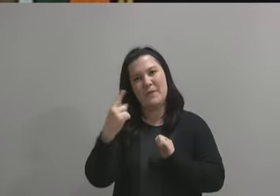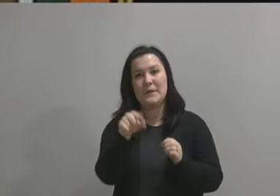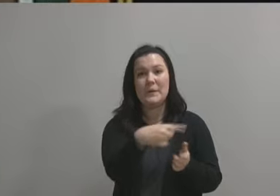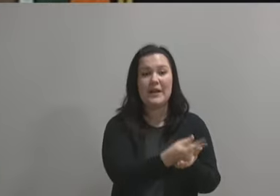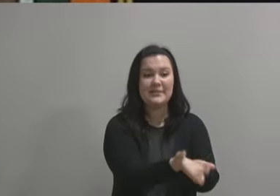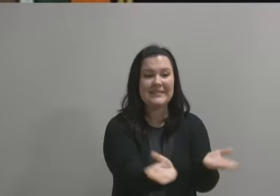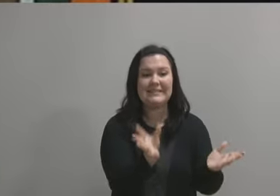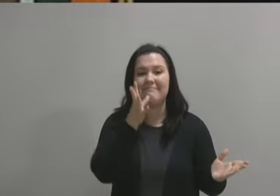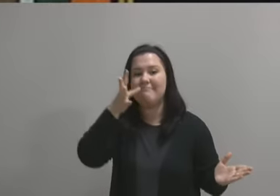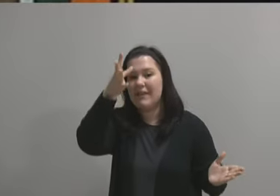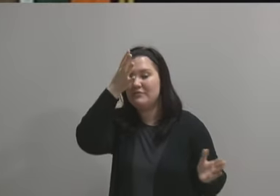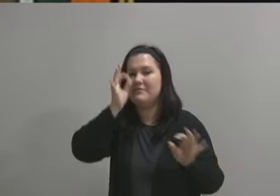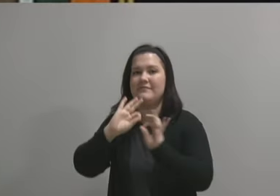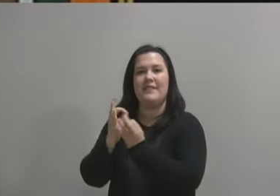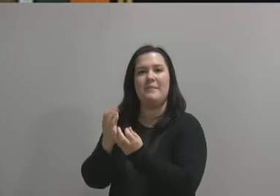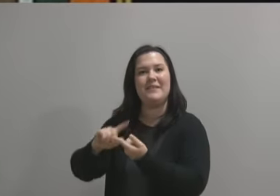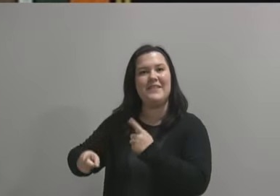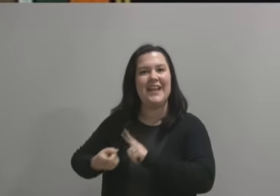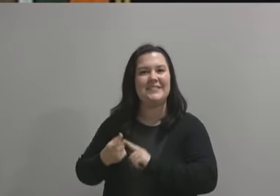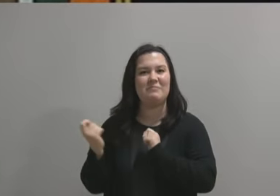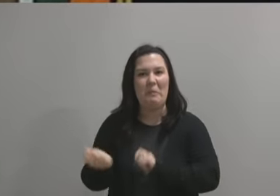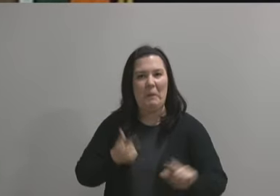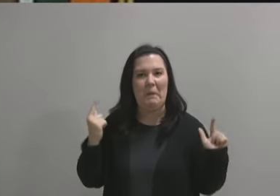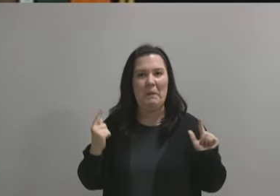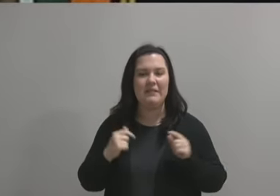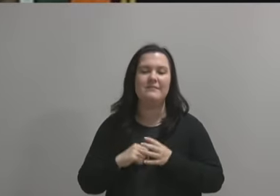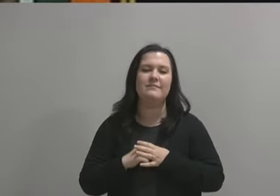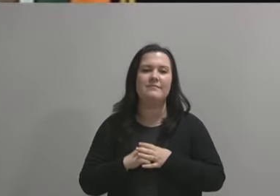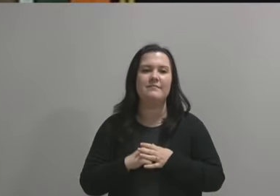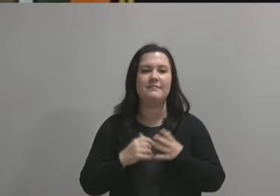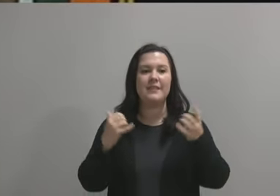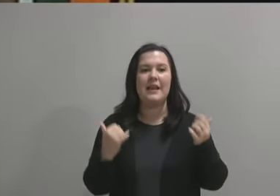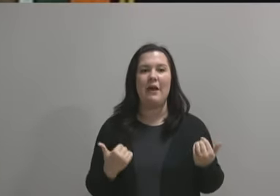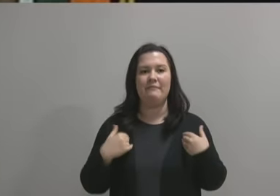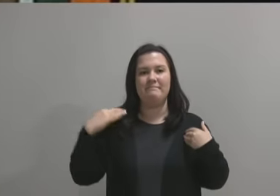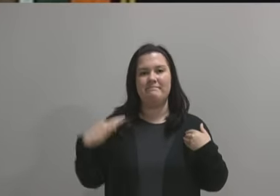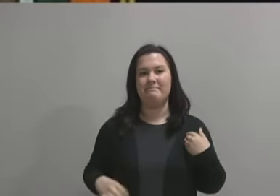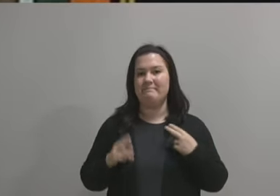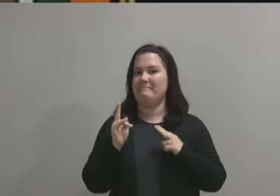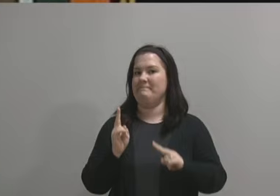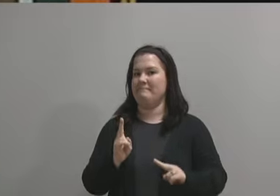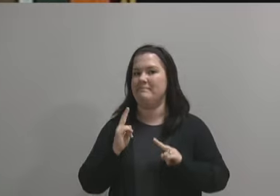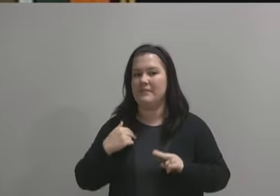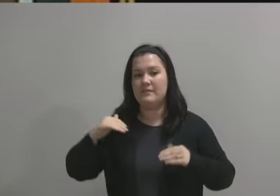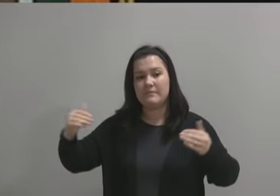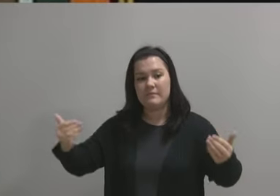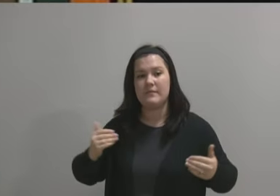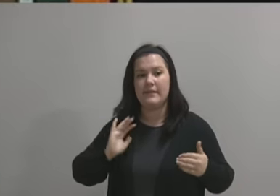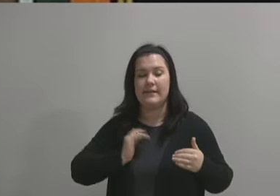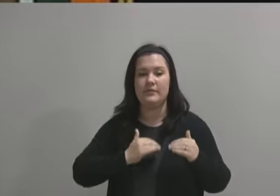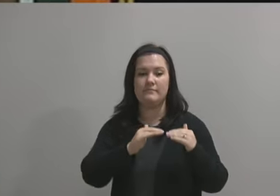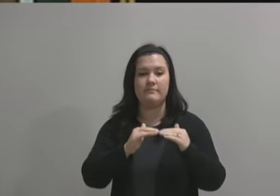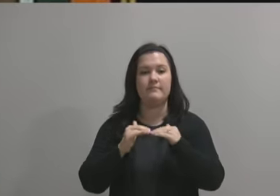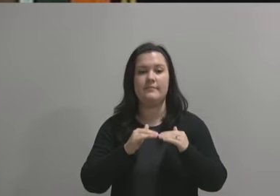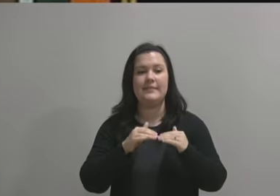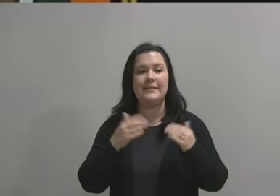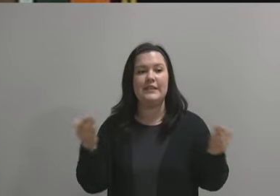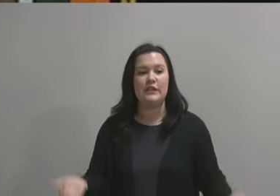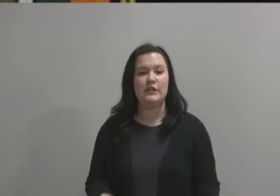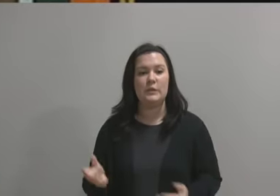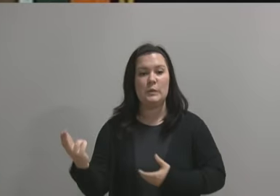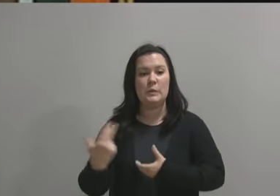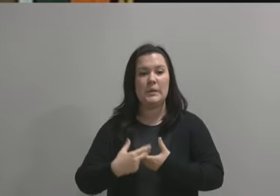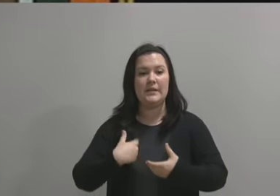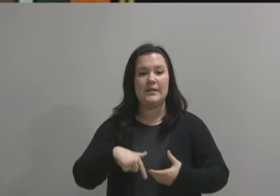graduates, parents, family, and friends. I now have the privilege of introducing colleagues who are here and joining us